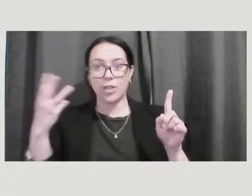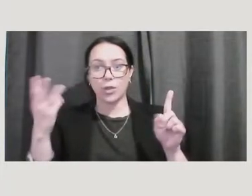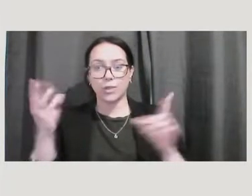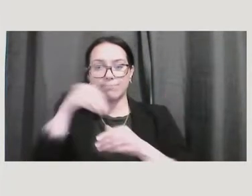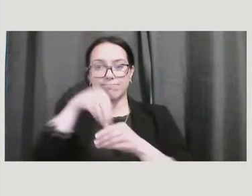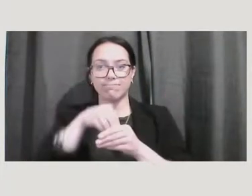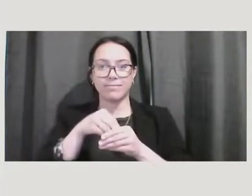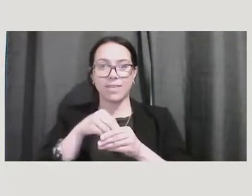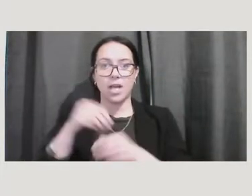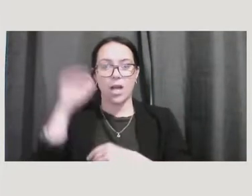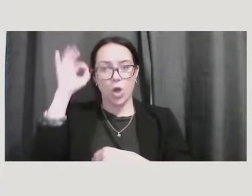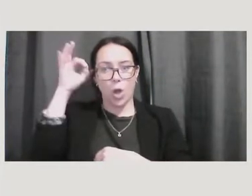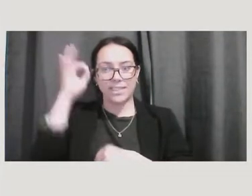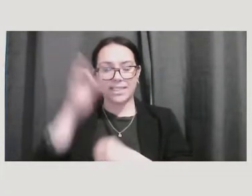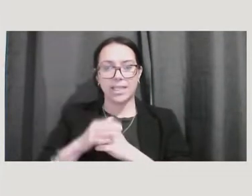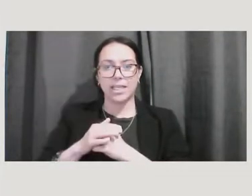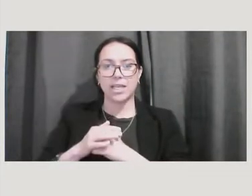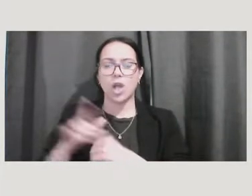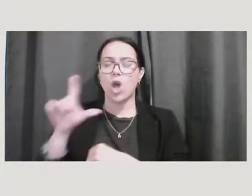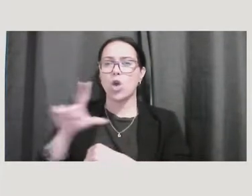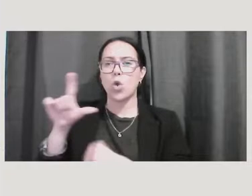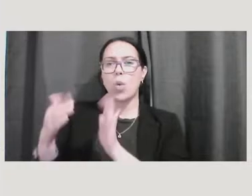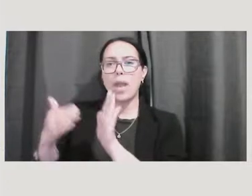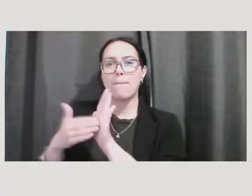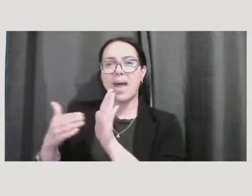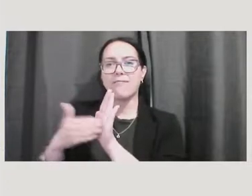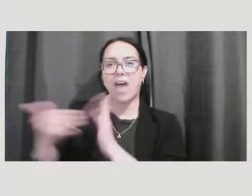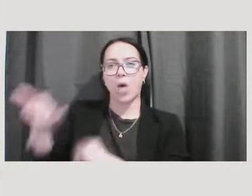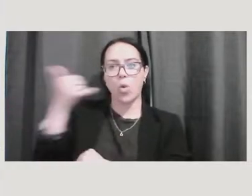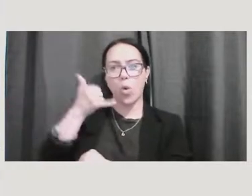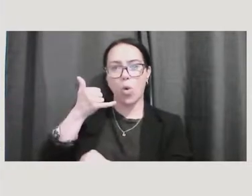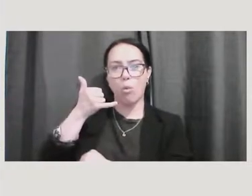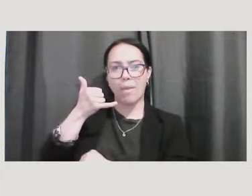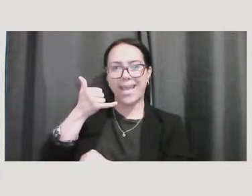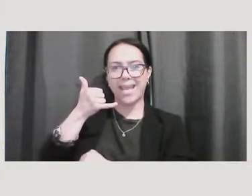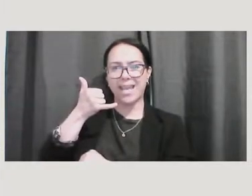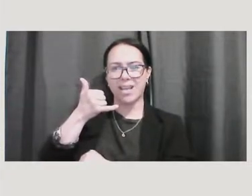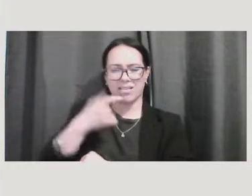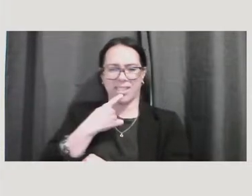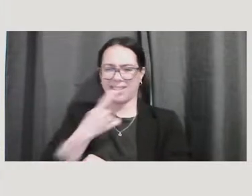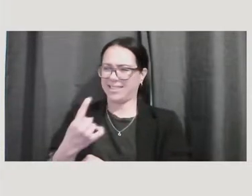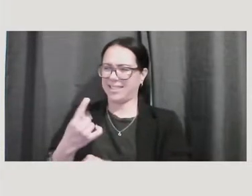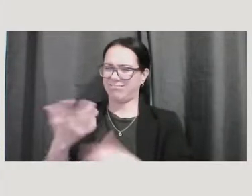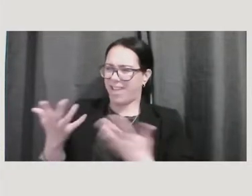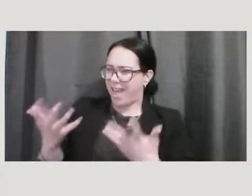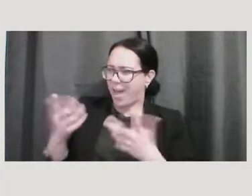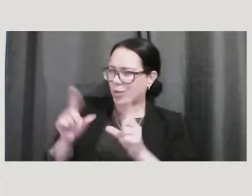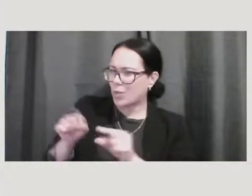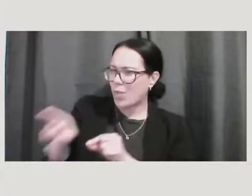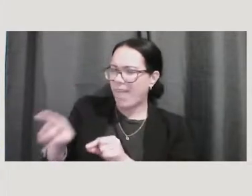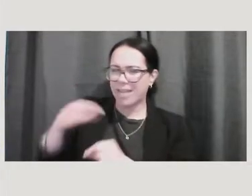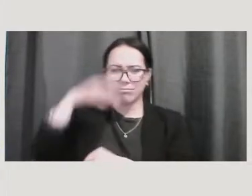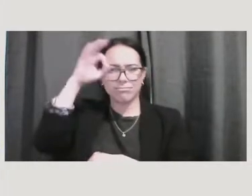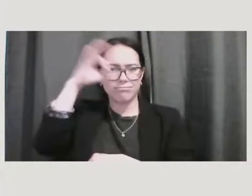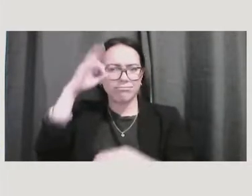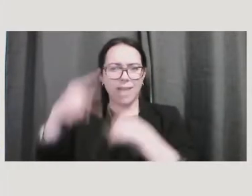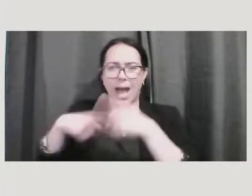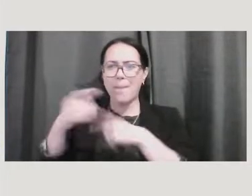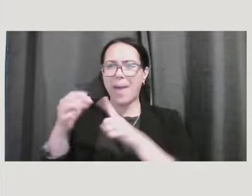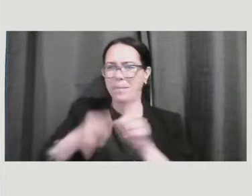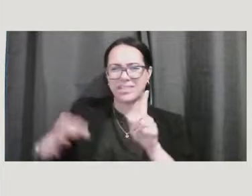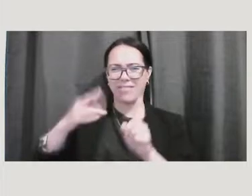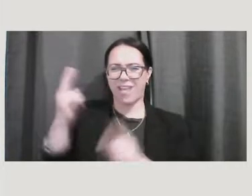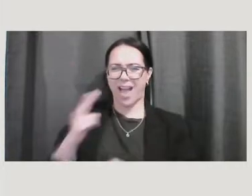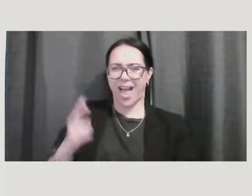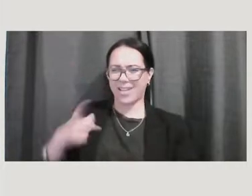um it was Louis Manuel who rang me one day and said would I be chair and I said how can I possibly do that I don't know anything about Pacific Arts